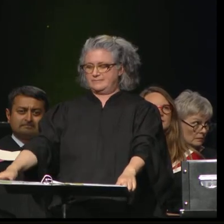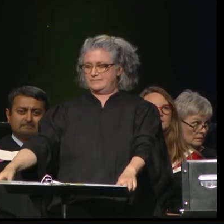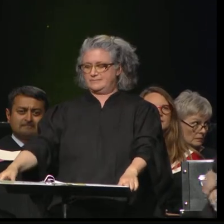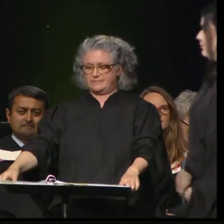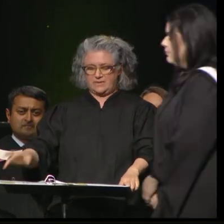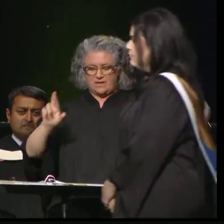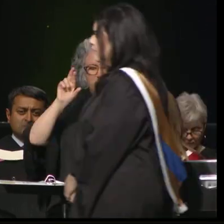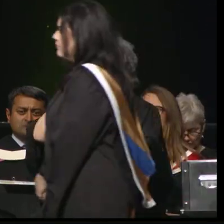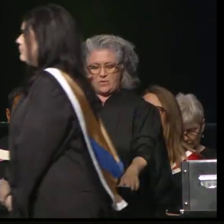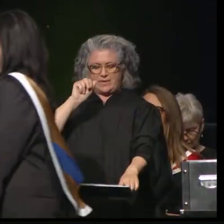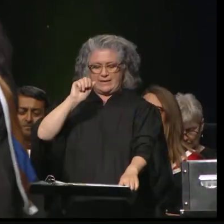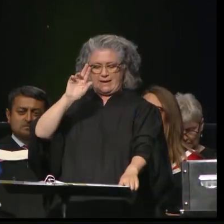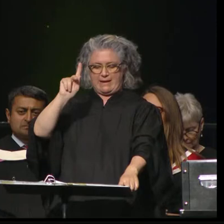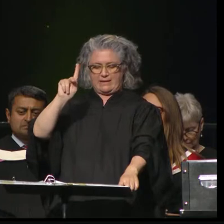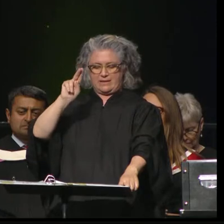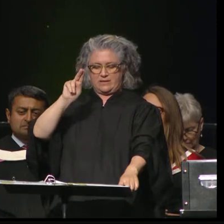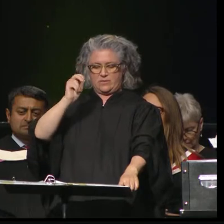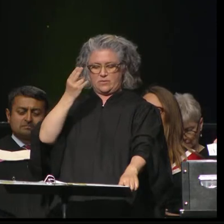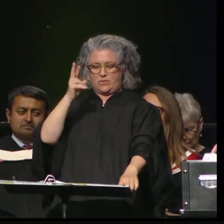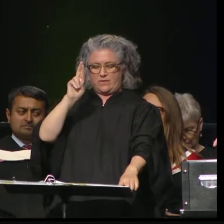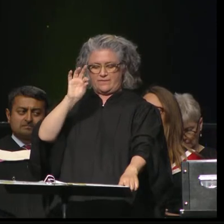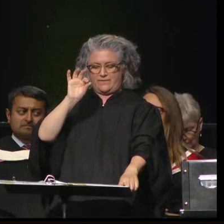Ronak Norfaza.